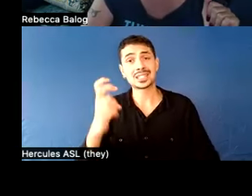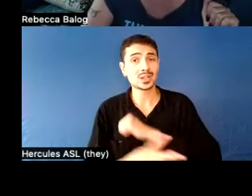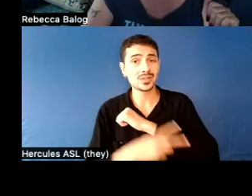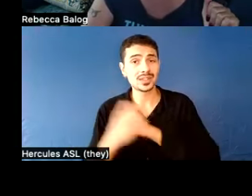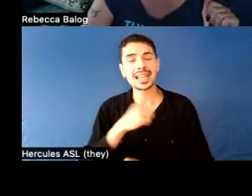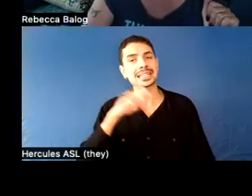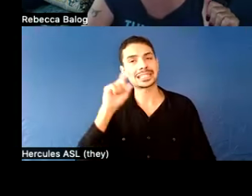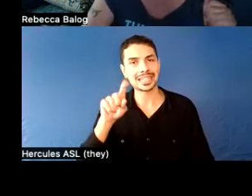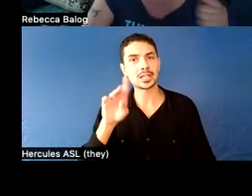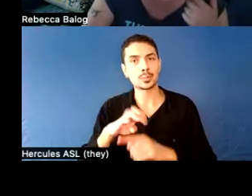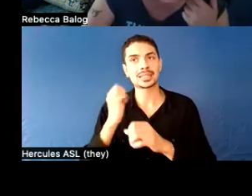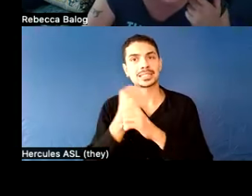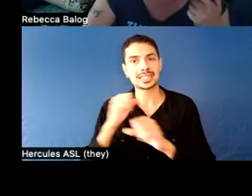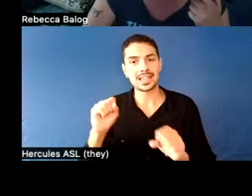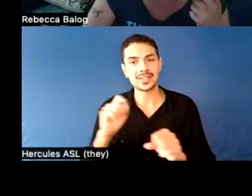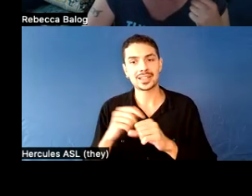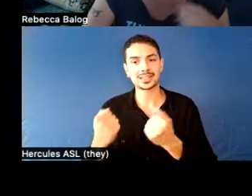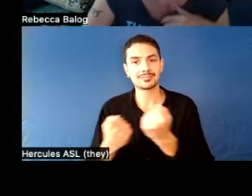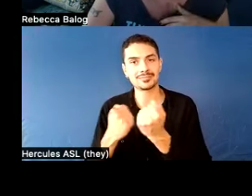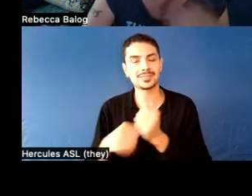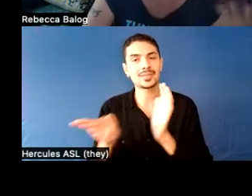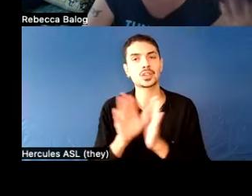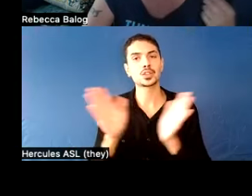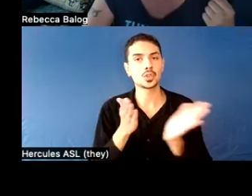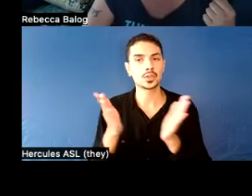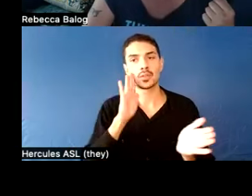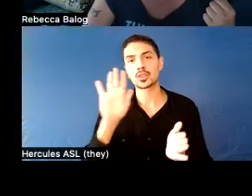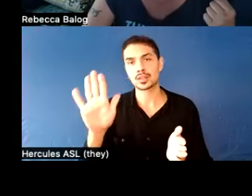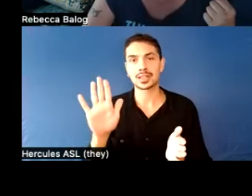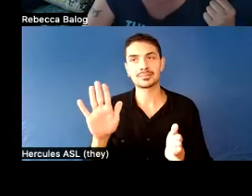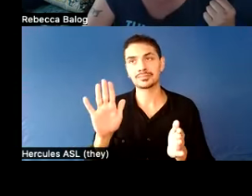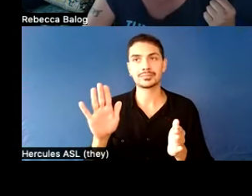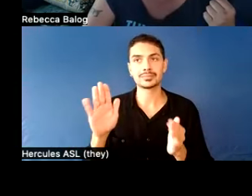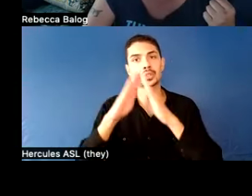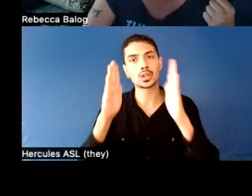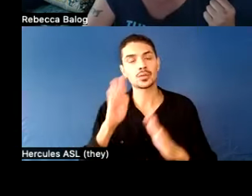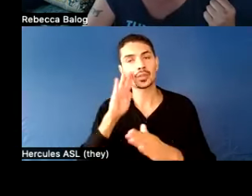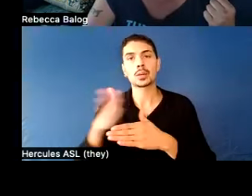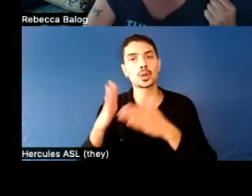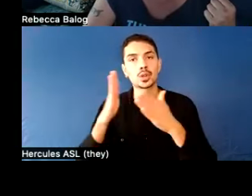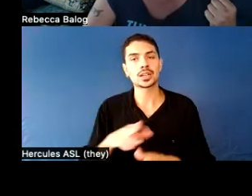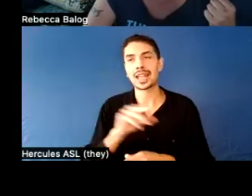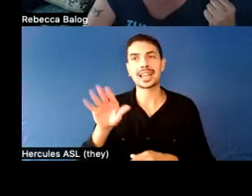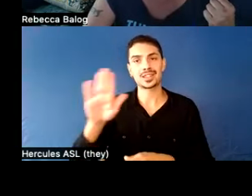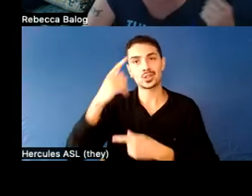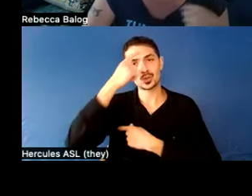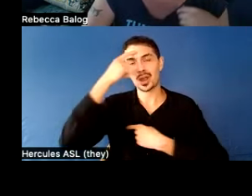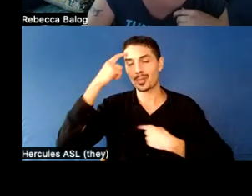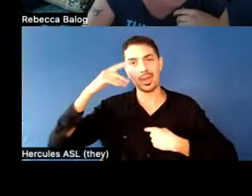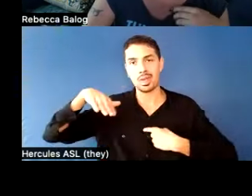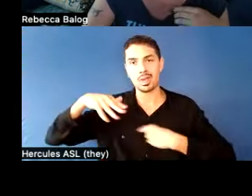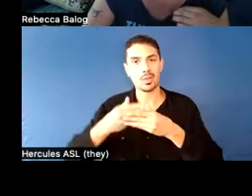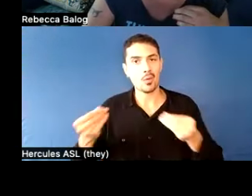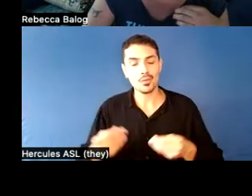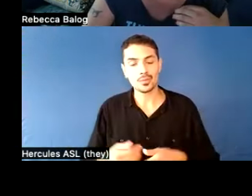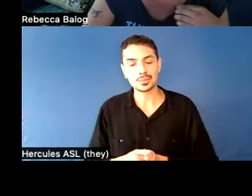need to be safe and find services for their and shelter for their partners and unresolved traumas. Yep. And